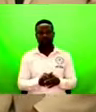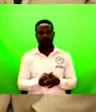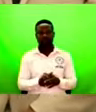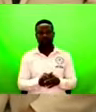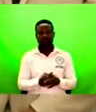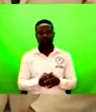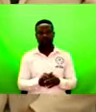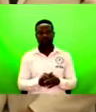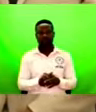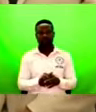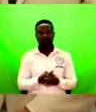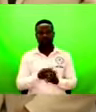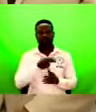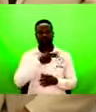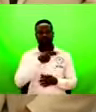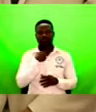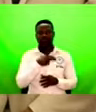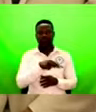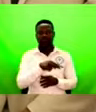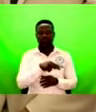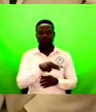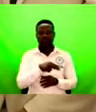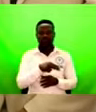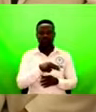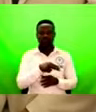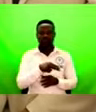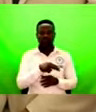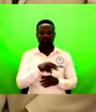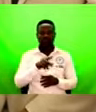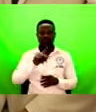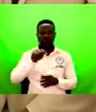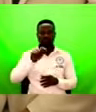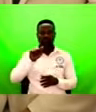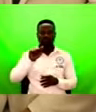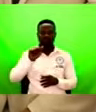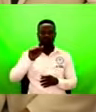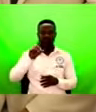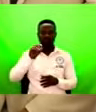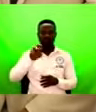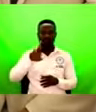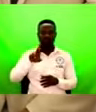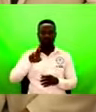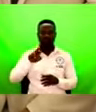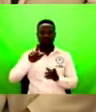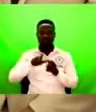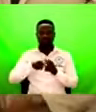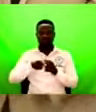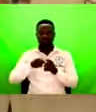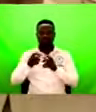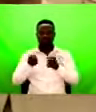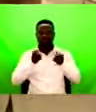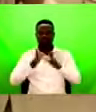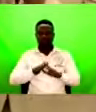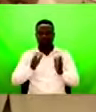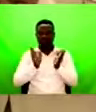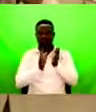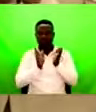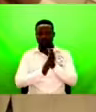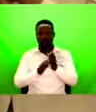you Pastor Tando, who happens to be the coordinator for schools outreach